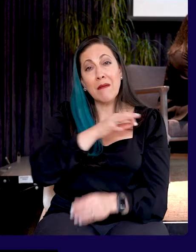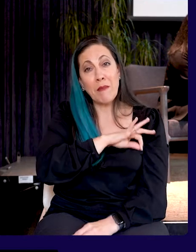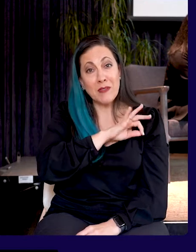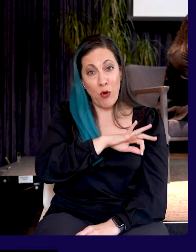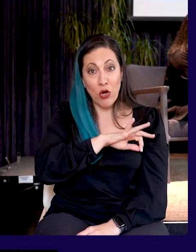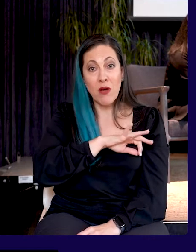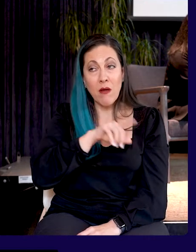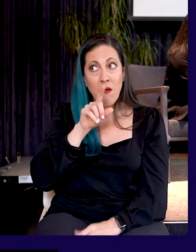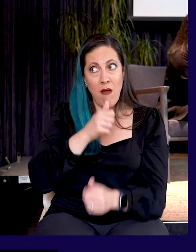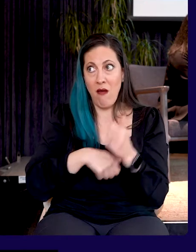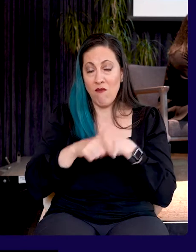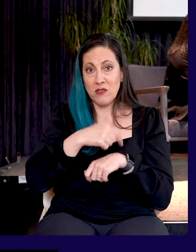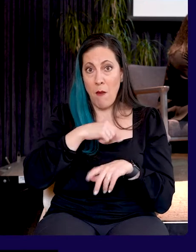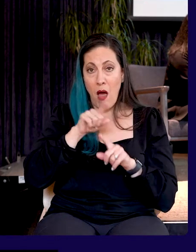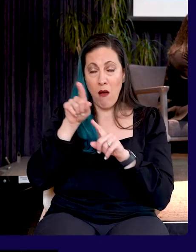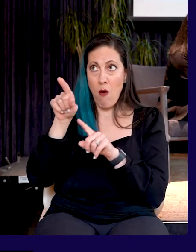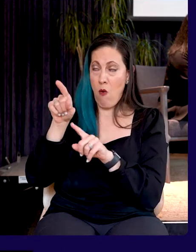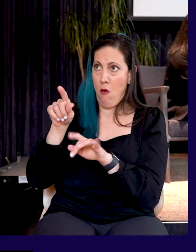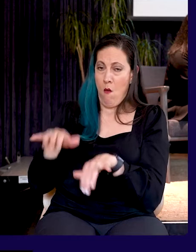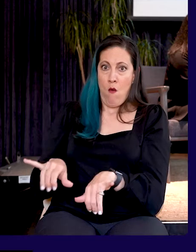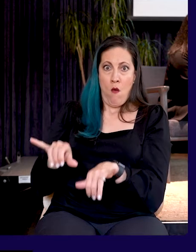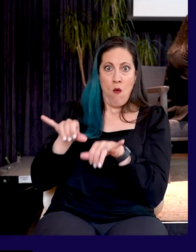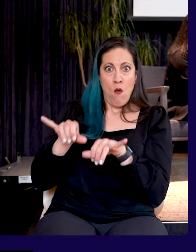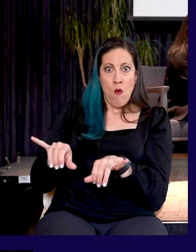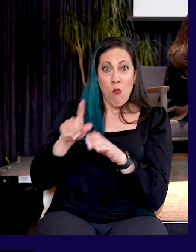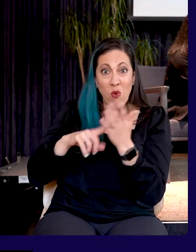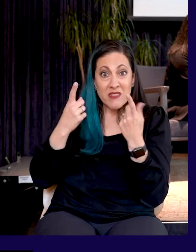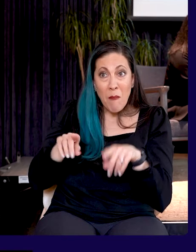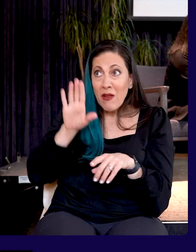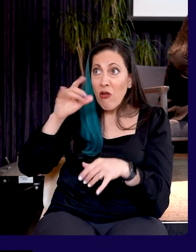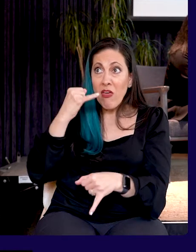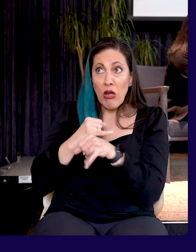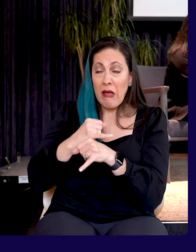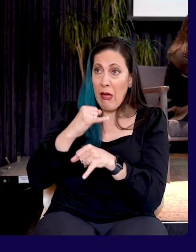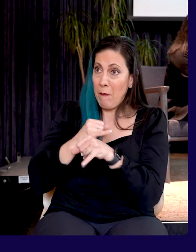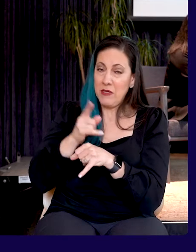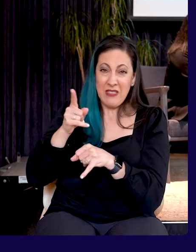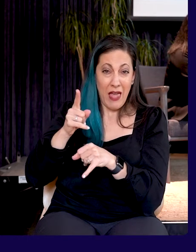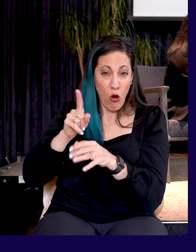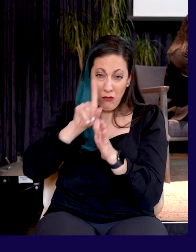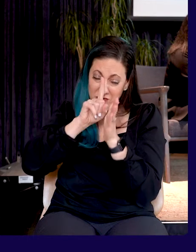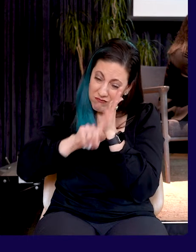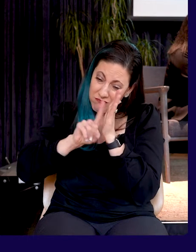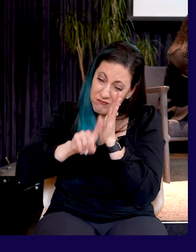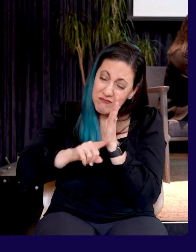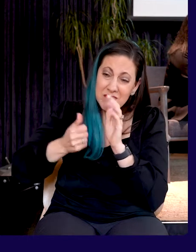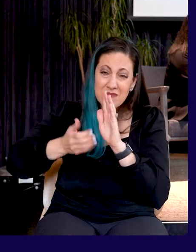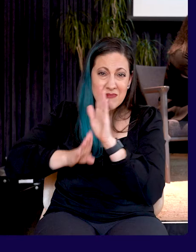get, there's just an incredible amount happening on that campus in every which way around tech. But we're working